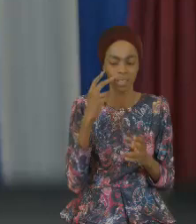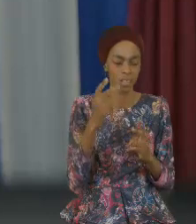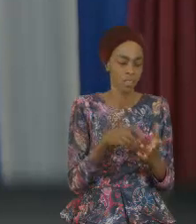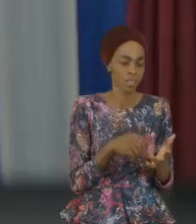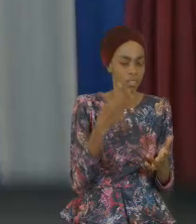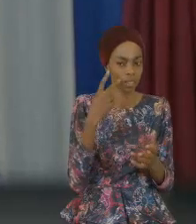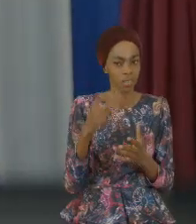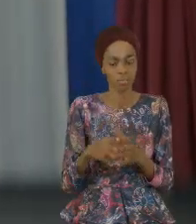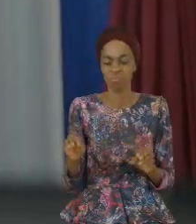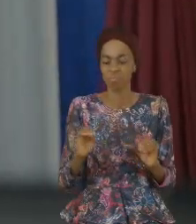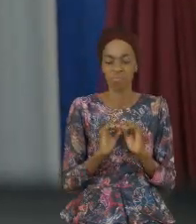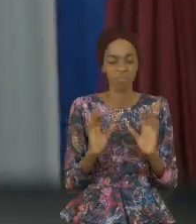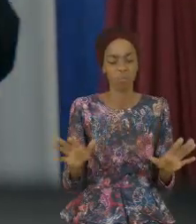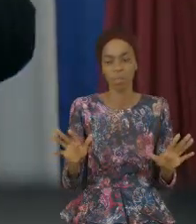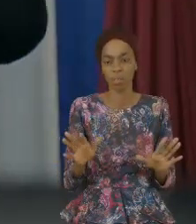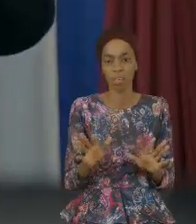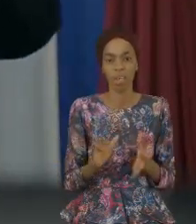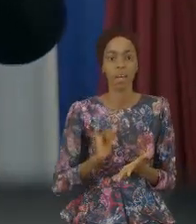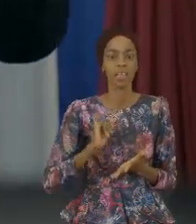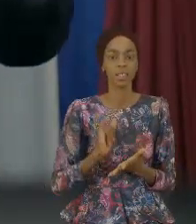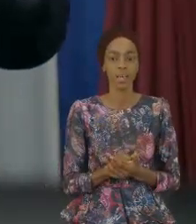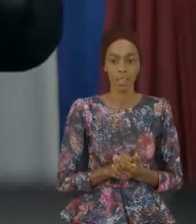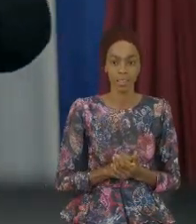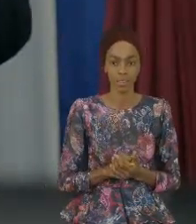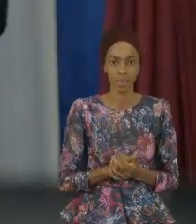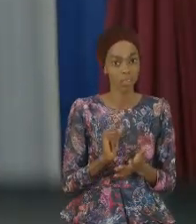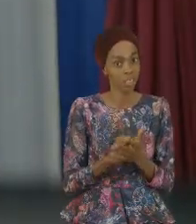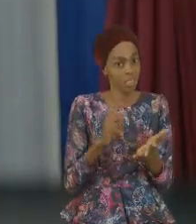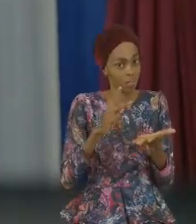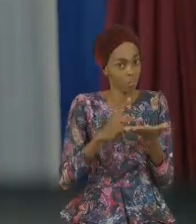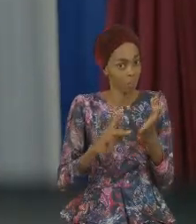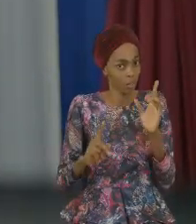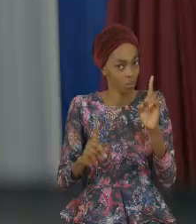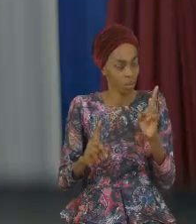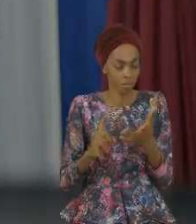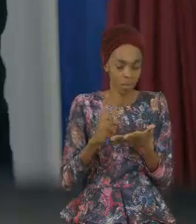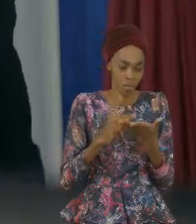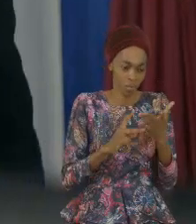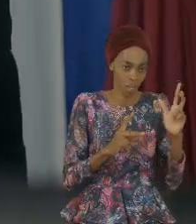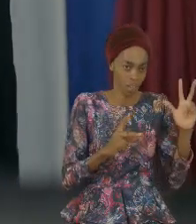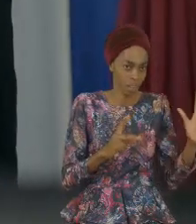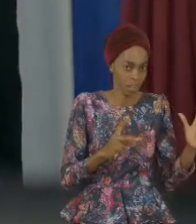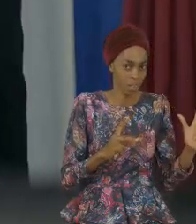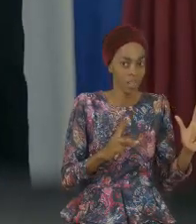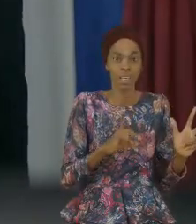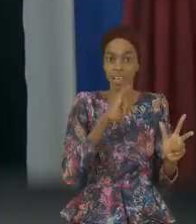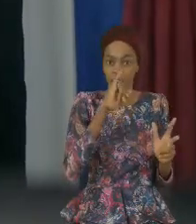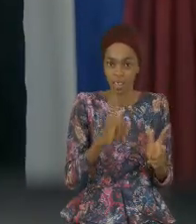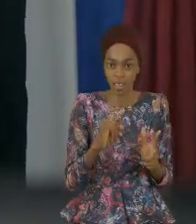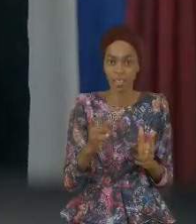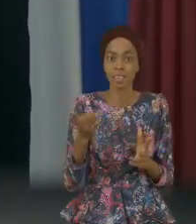next to nothing. That's George. Part one, part two, part three is the